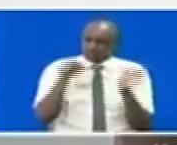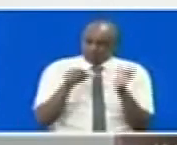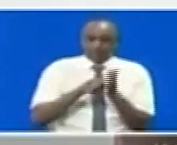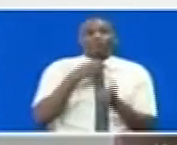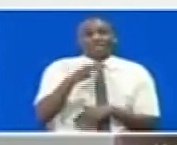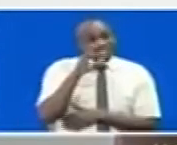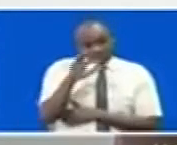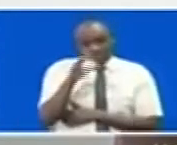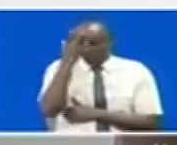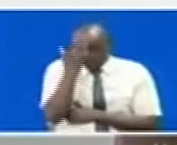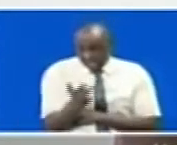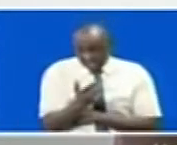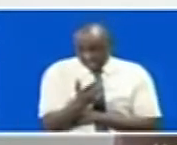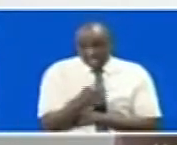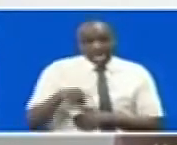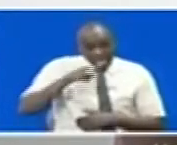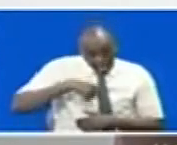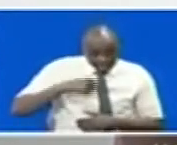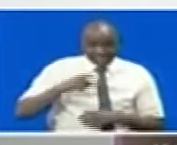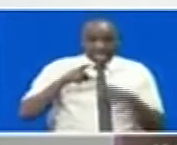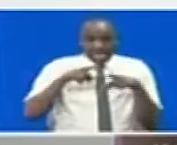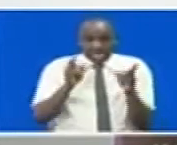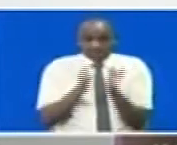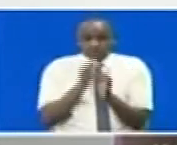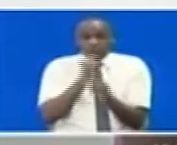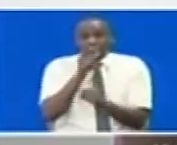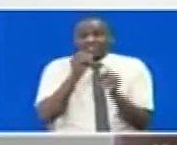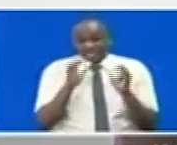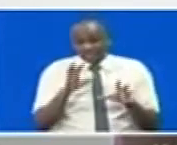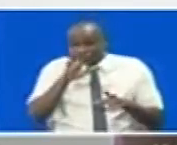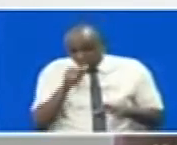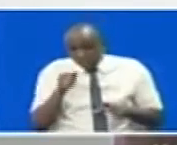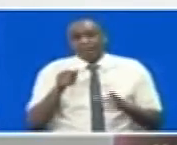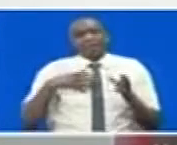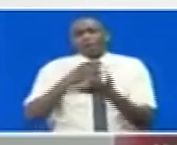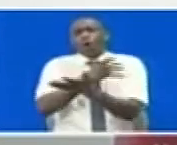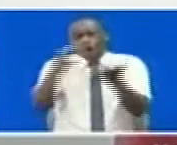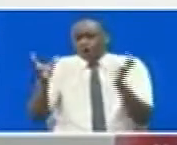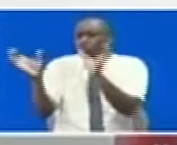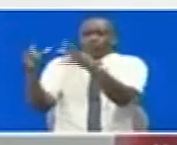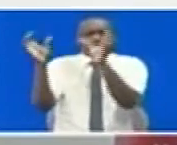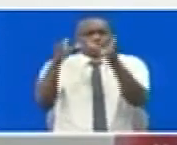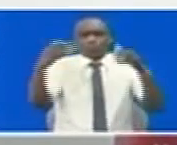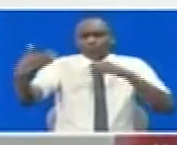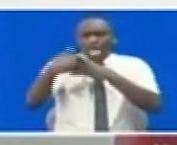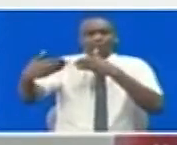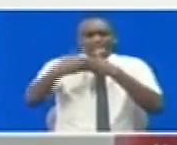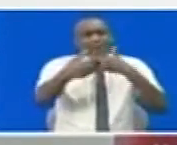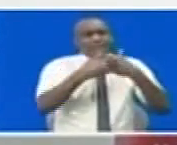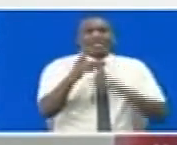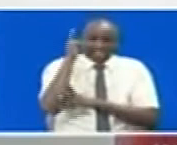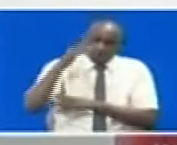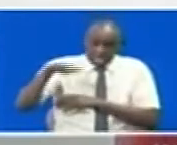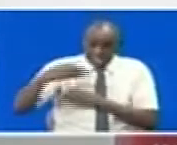speech because we are not allowed to do so from every quarter. Okay. From the legal